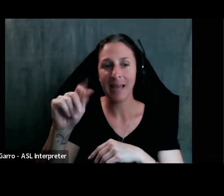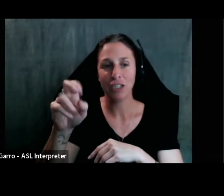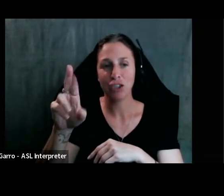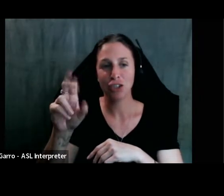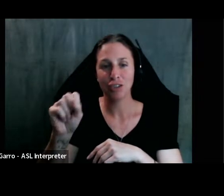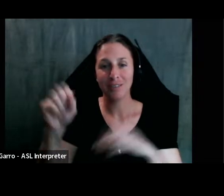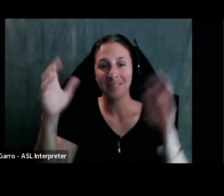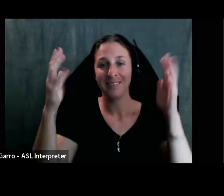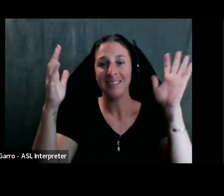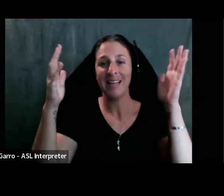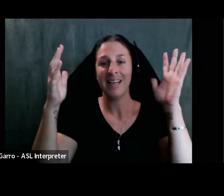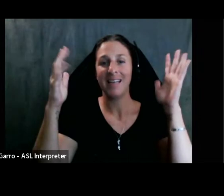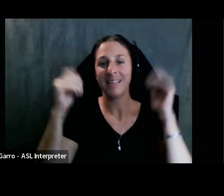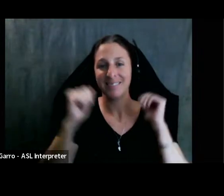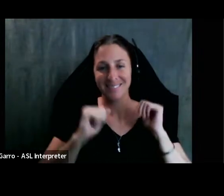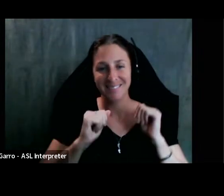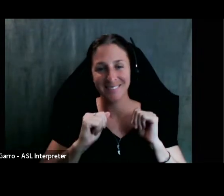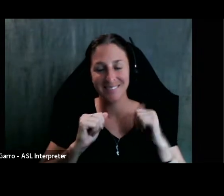Yay.